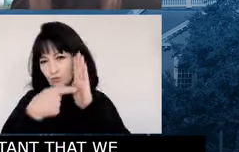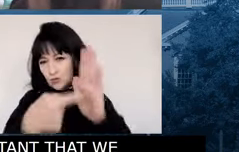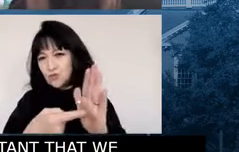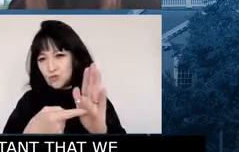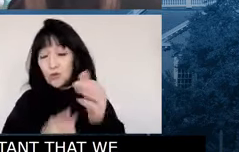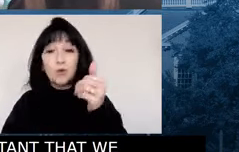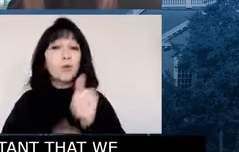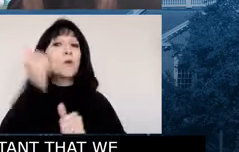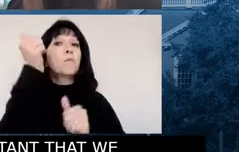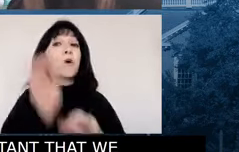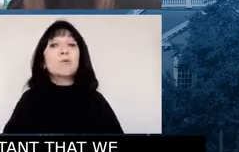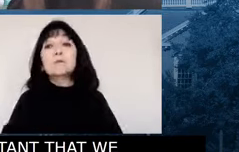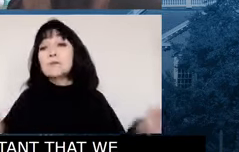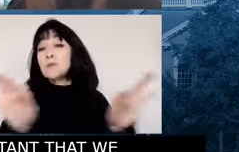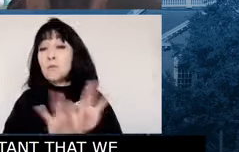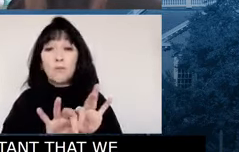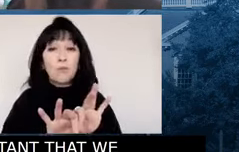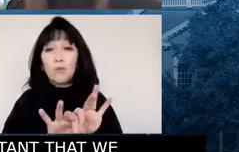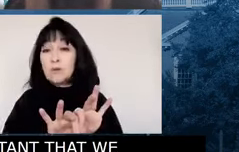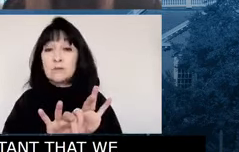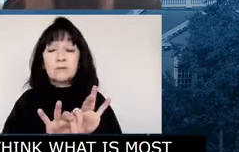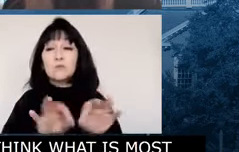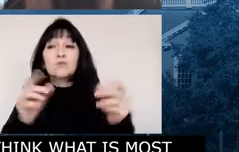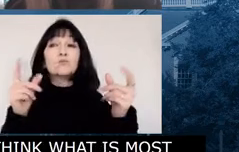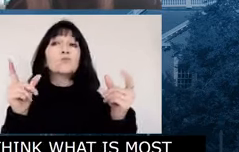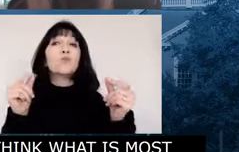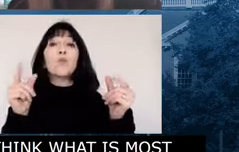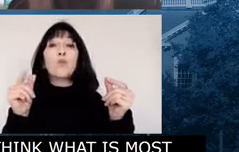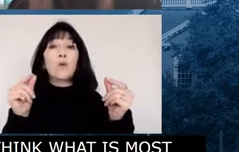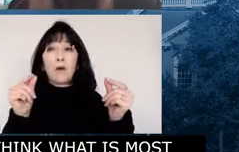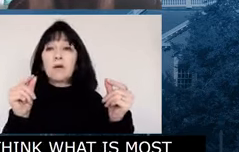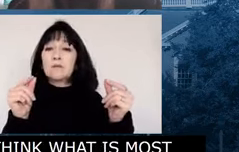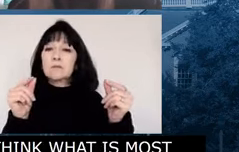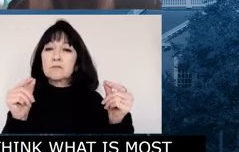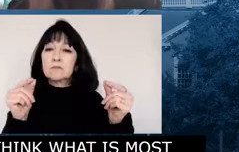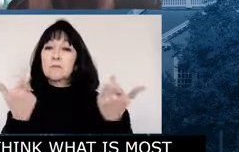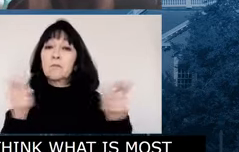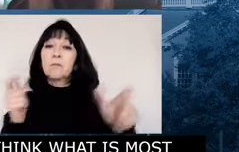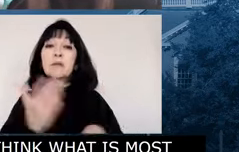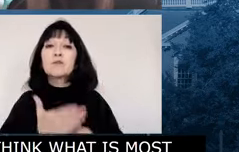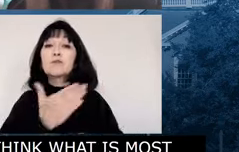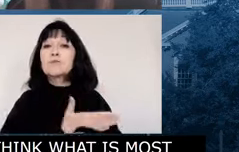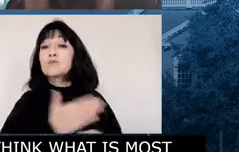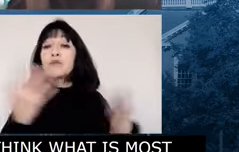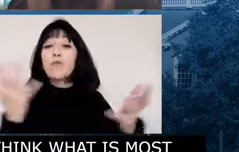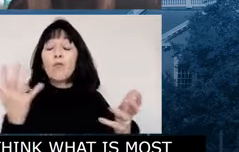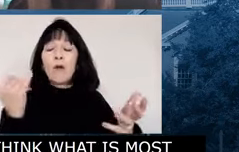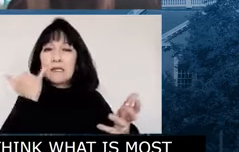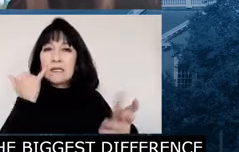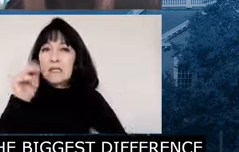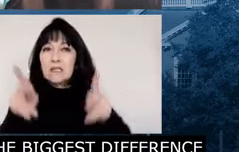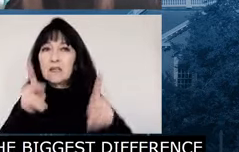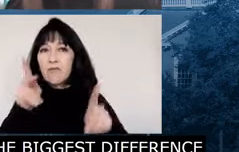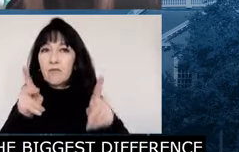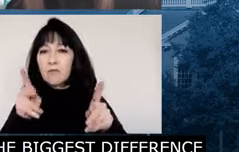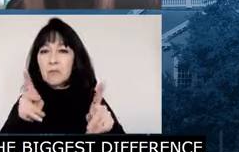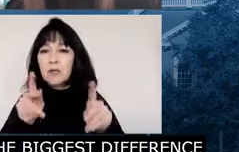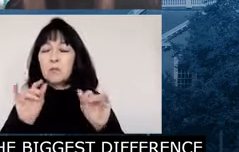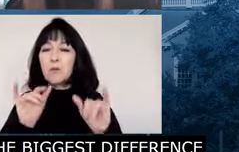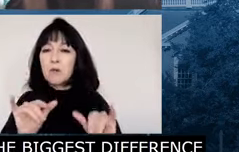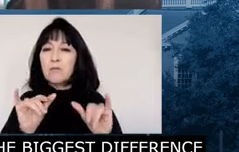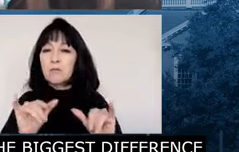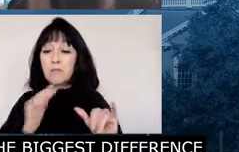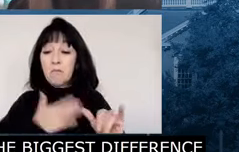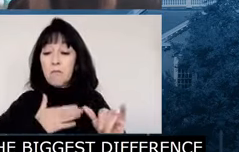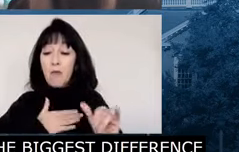most important and what will make the biggest difference is if people are hearing that from individuals in their